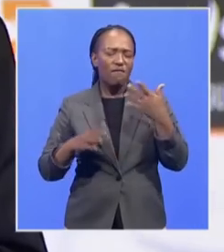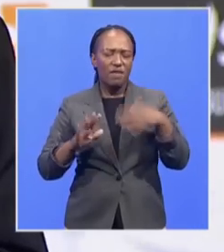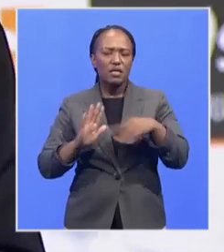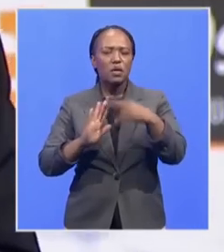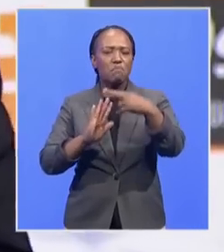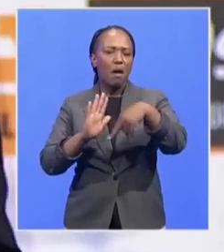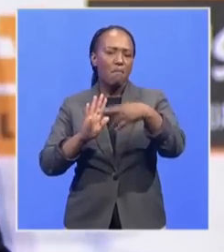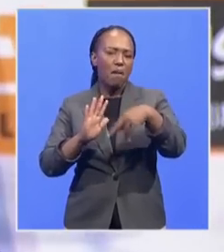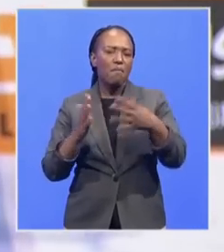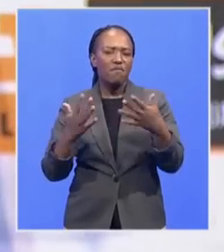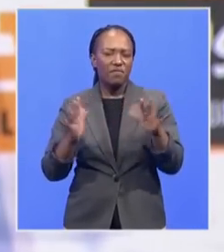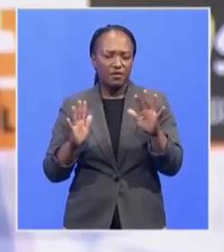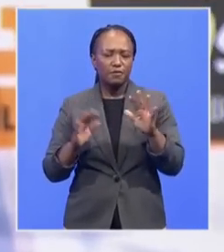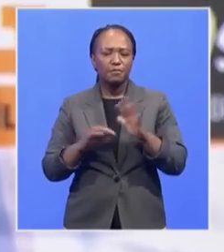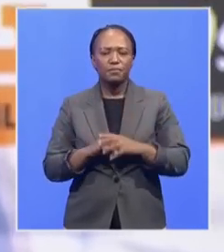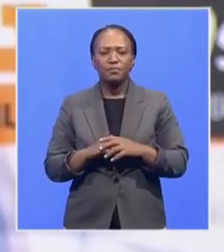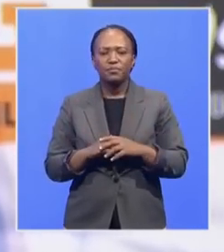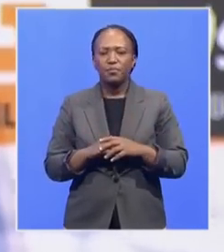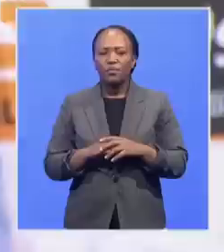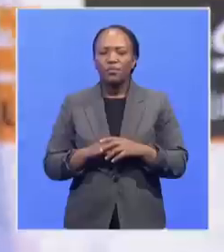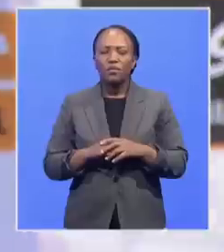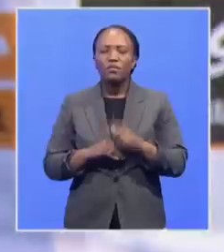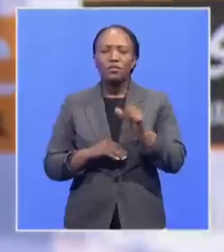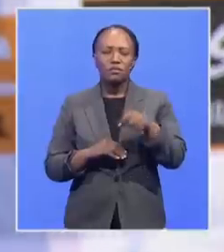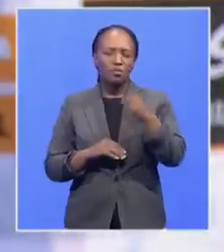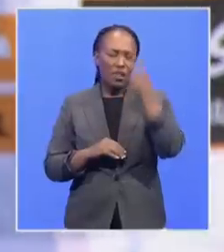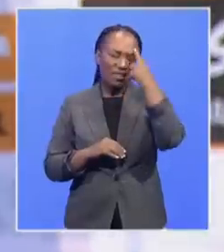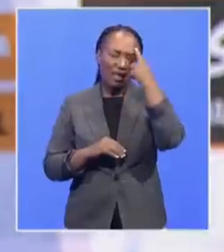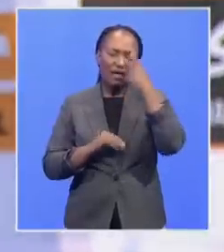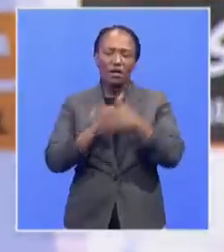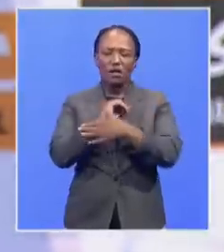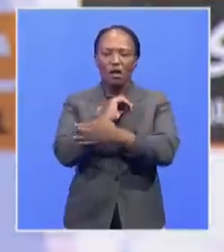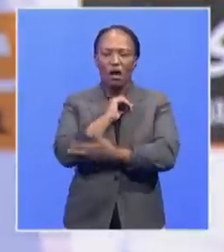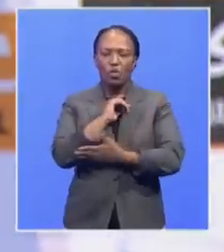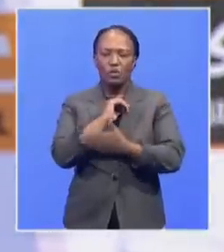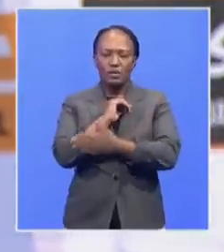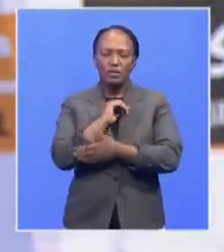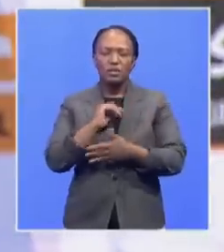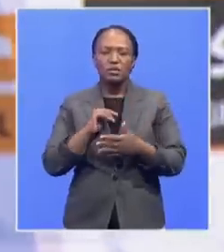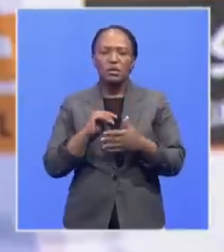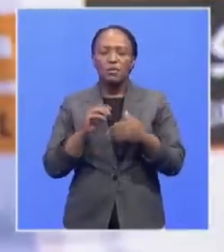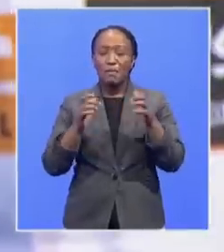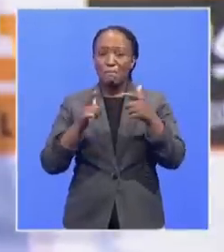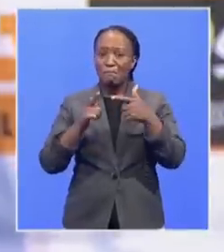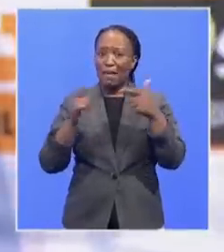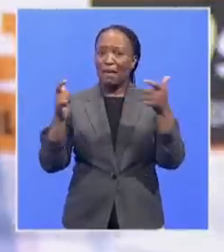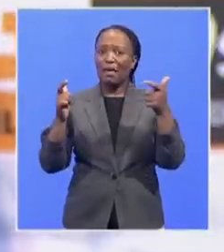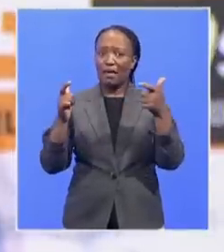We should think of our country as a large South African family.